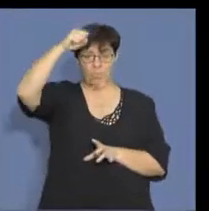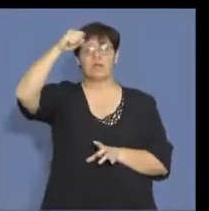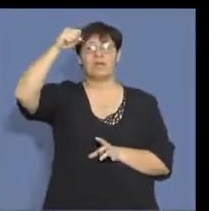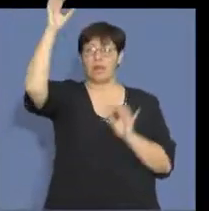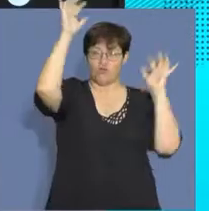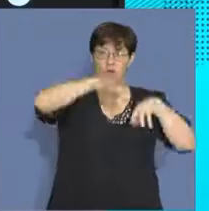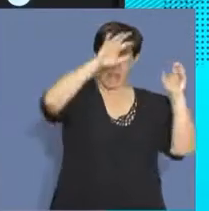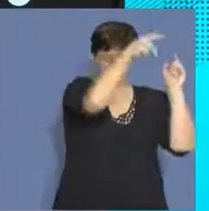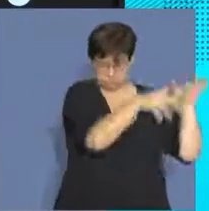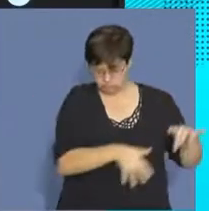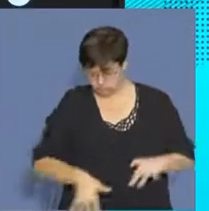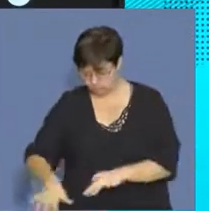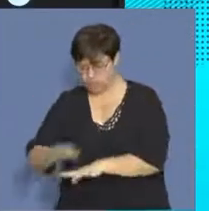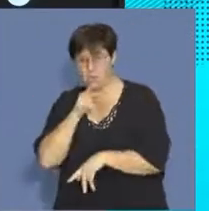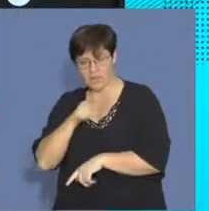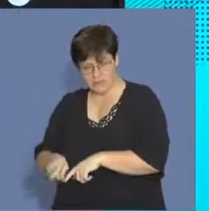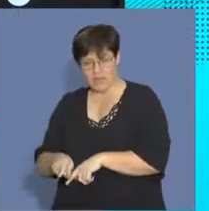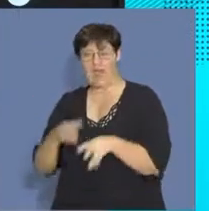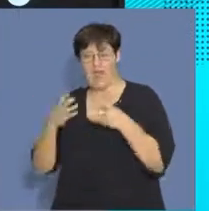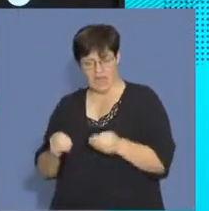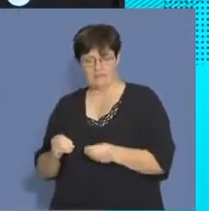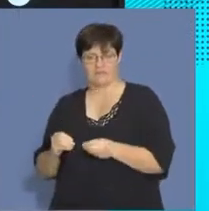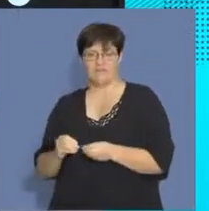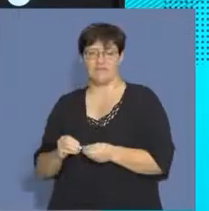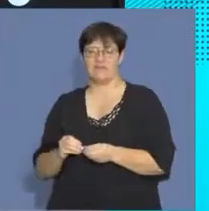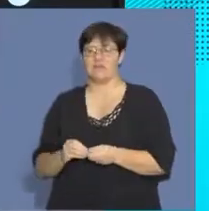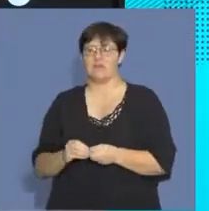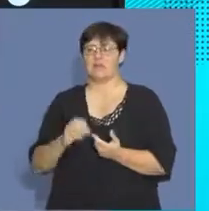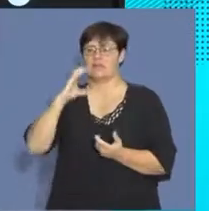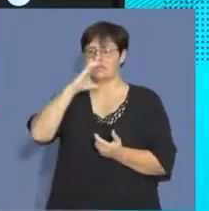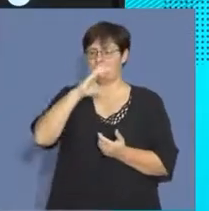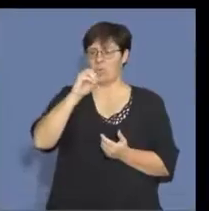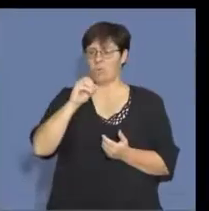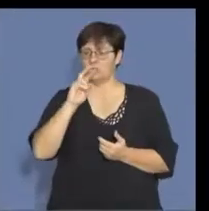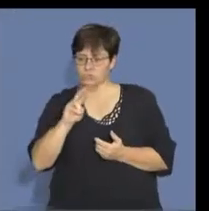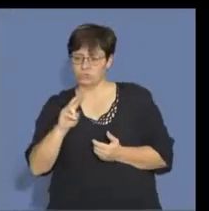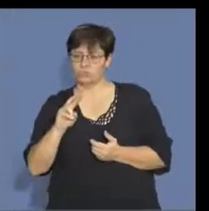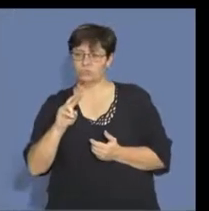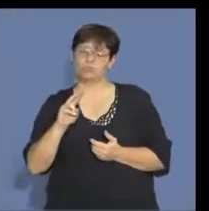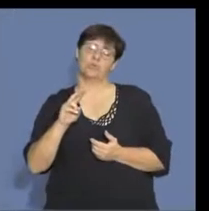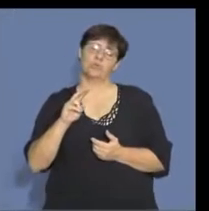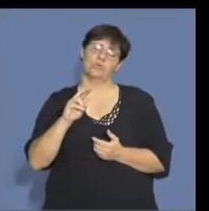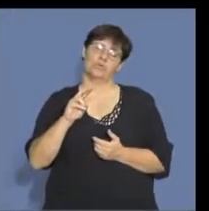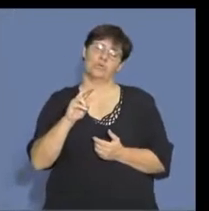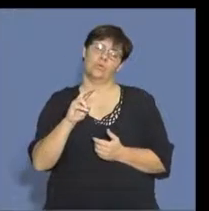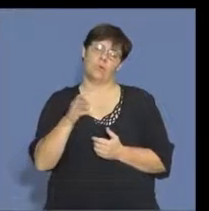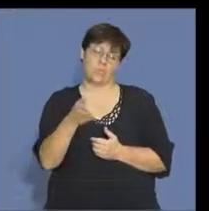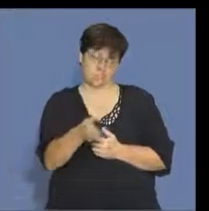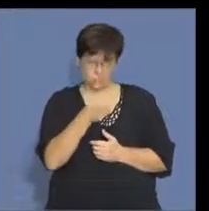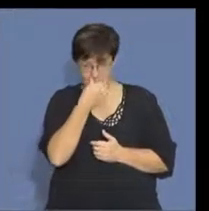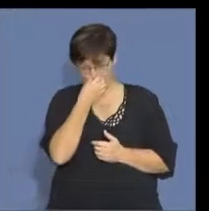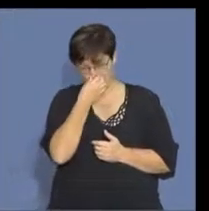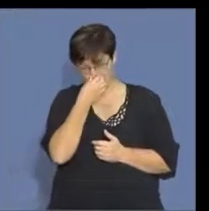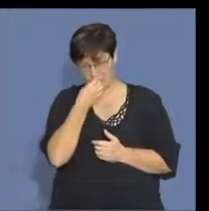the rivers contain carbonate ions. So what are carbonates? Let's look at that. So carbon dioxide in the